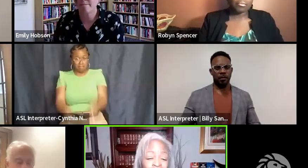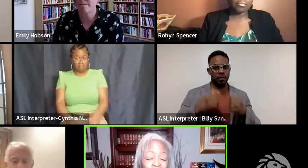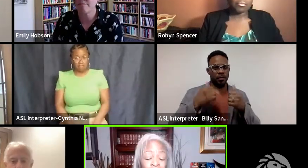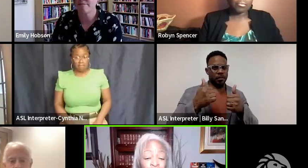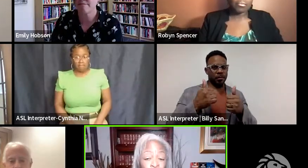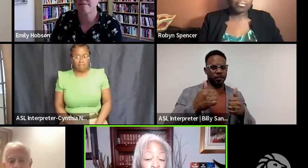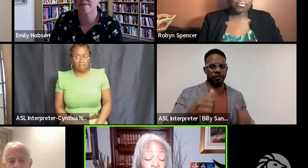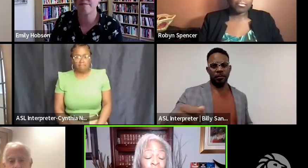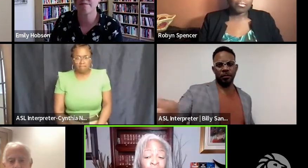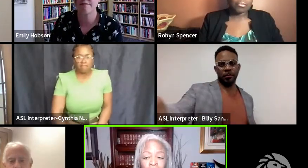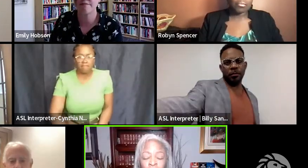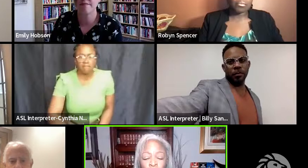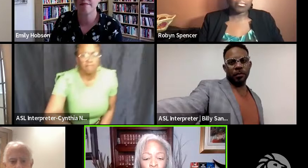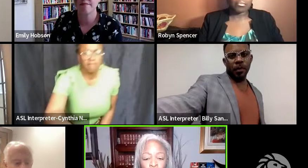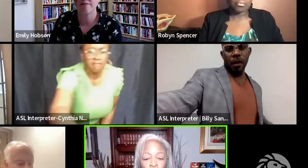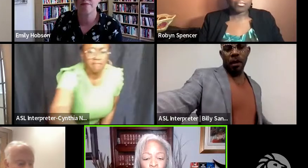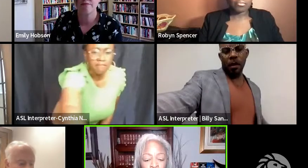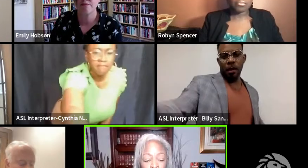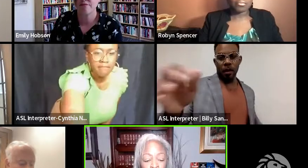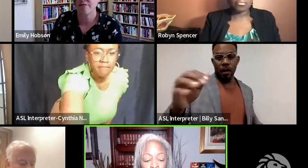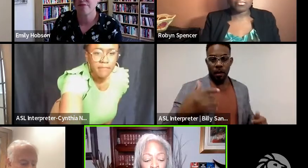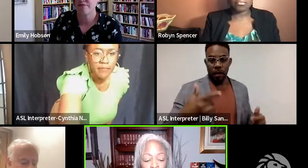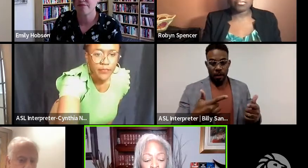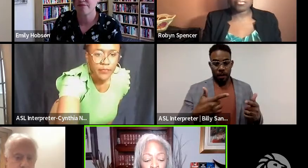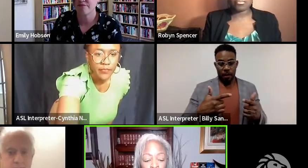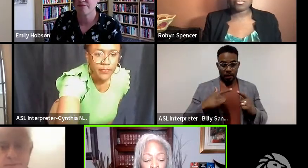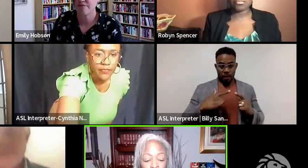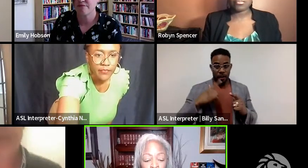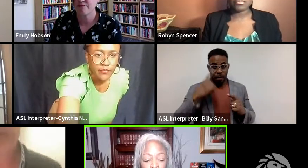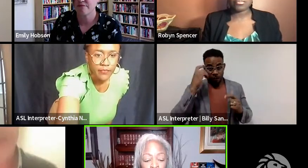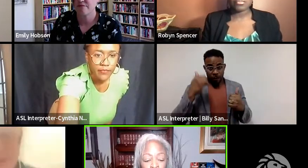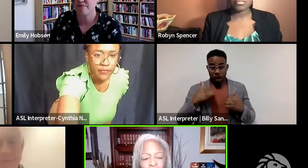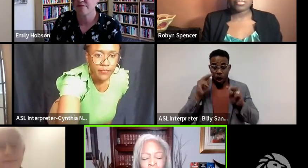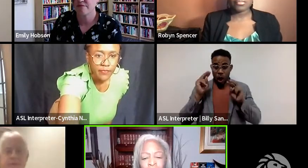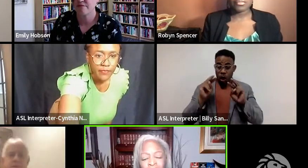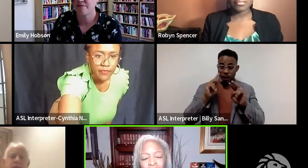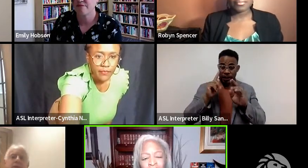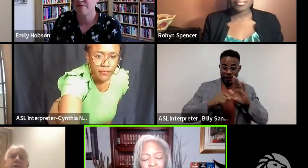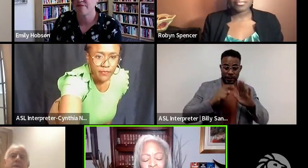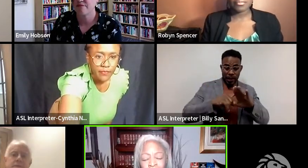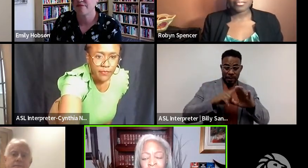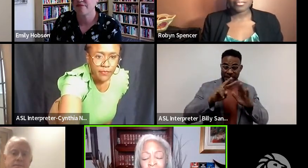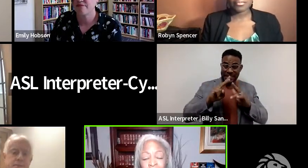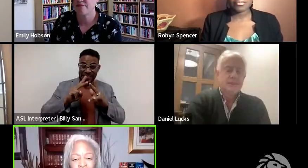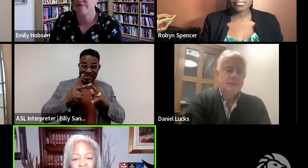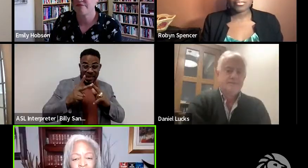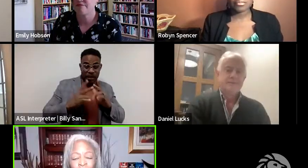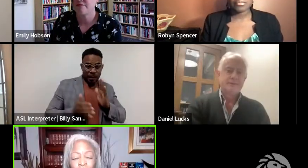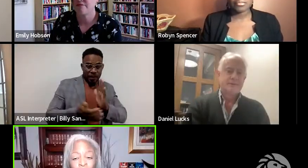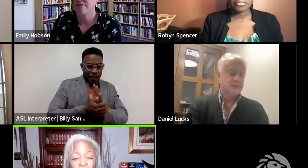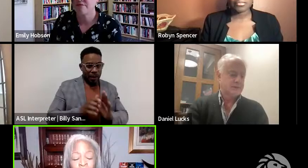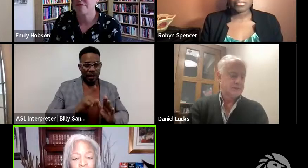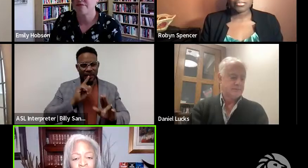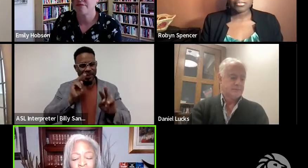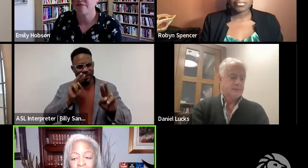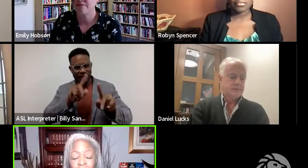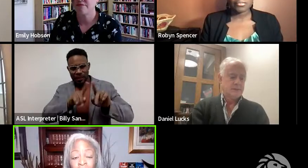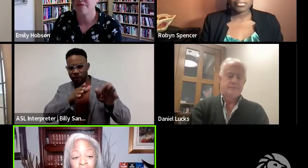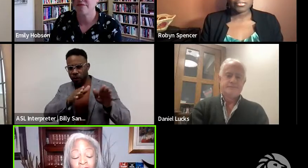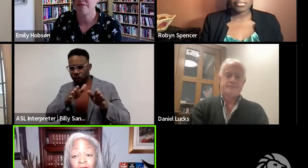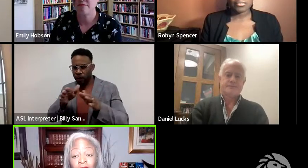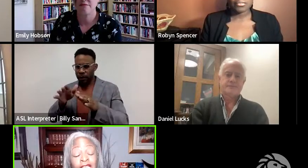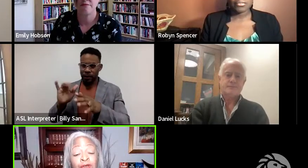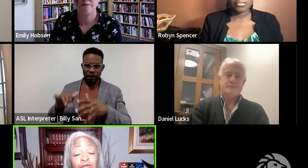And for me, in looking at this period of the Second Amendment, it is seeing the ways that